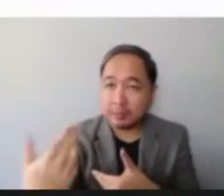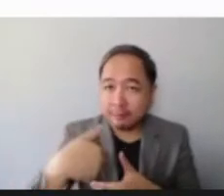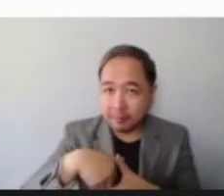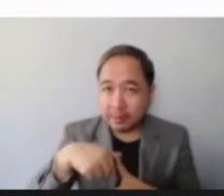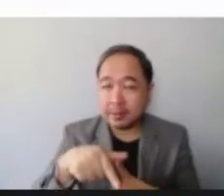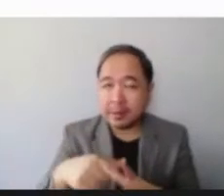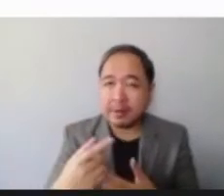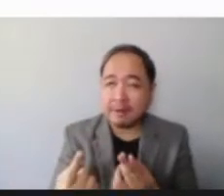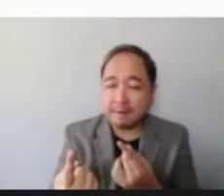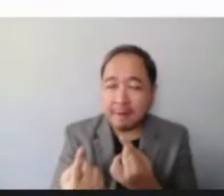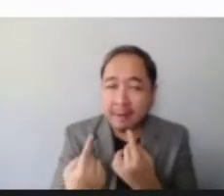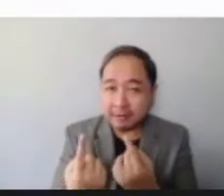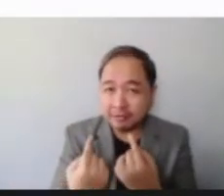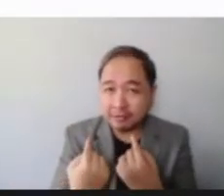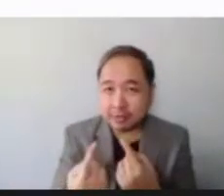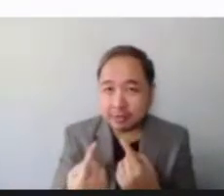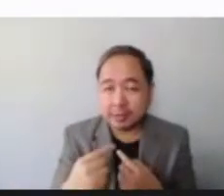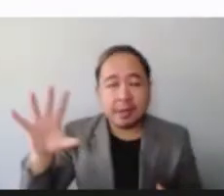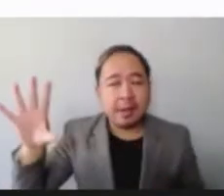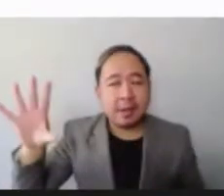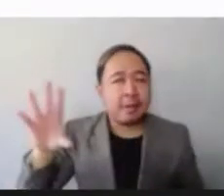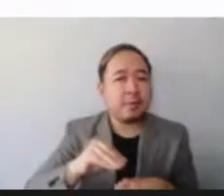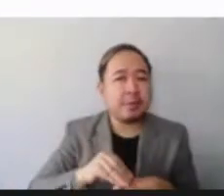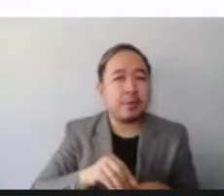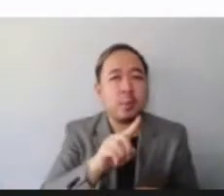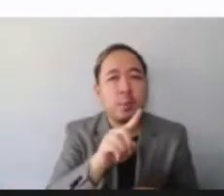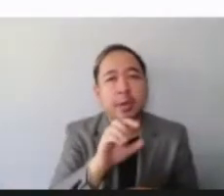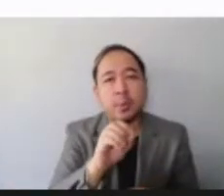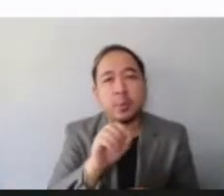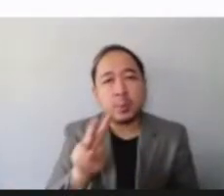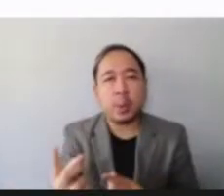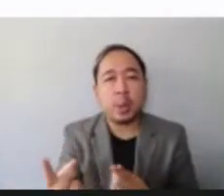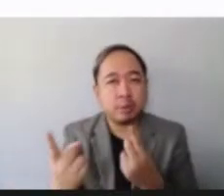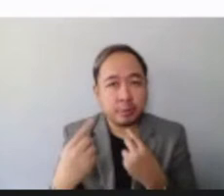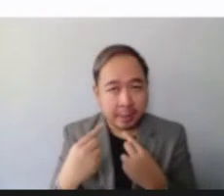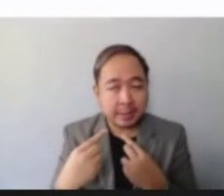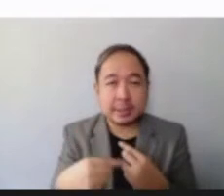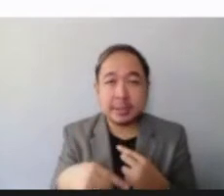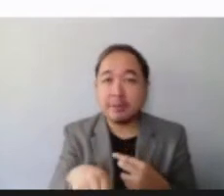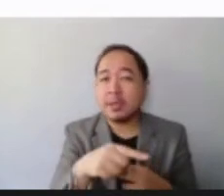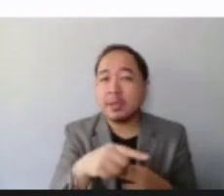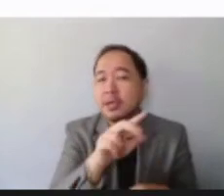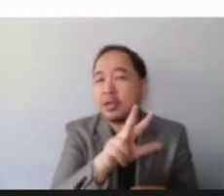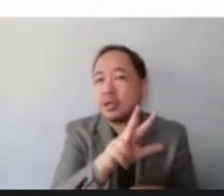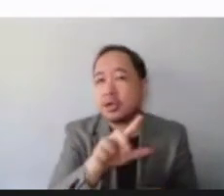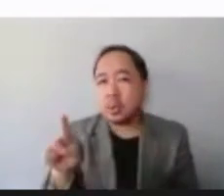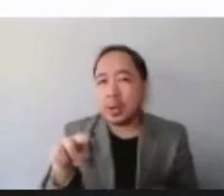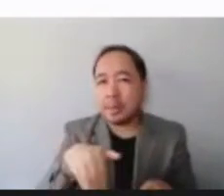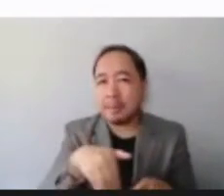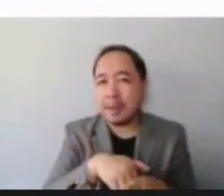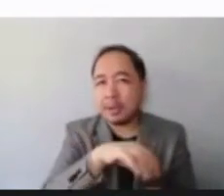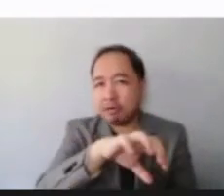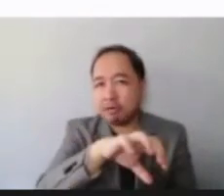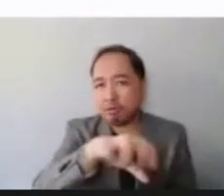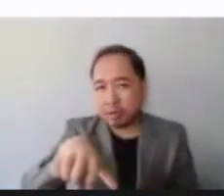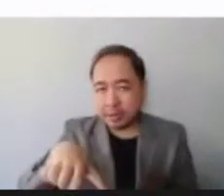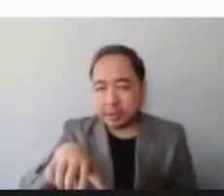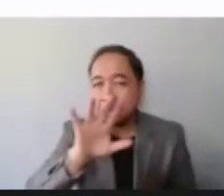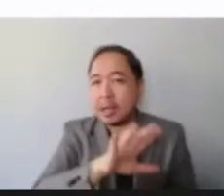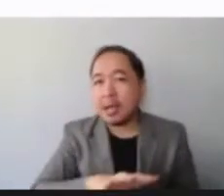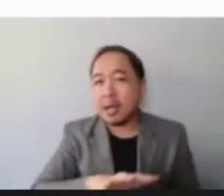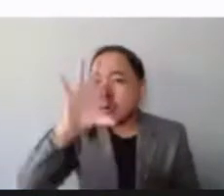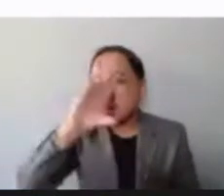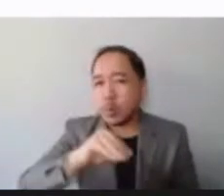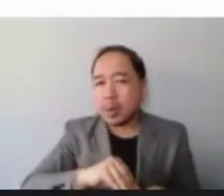we had received a total of 102 responses from 31 member states approximately more than third one